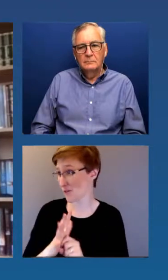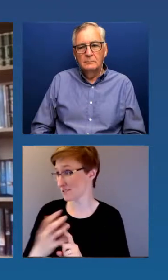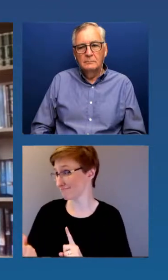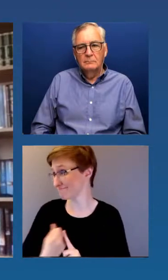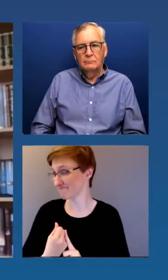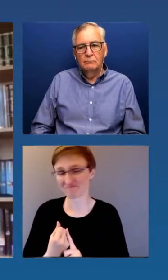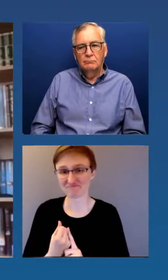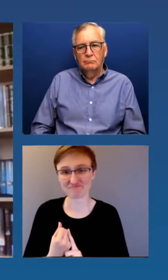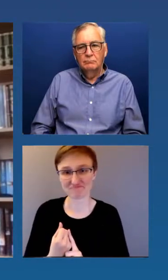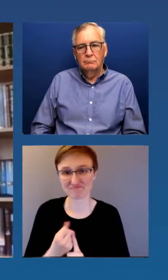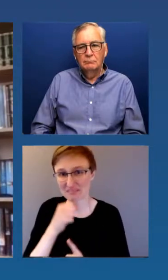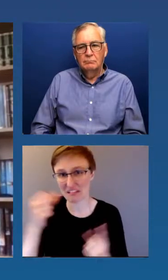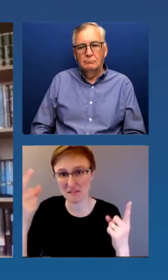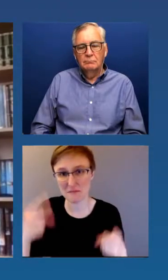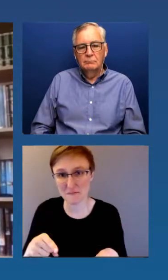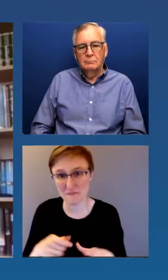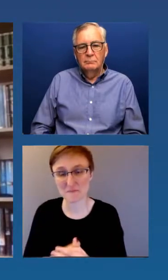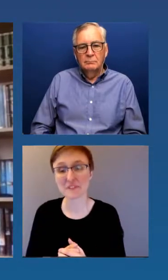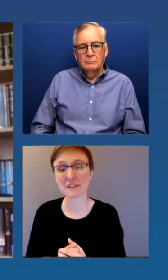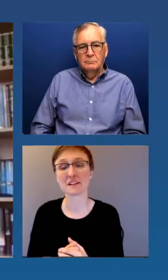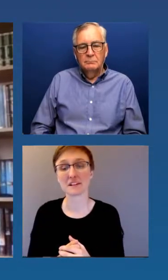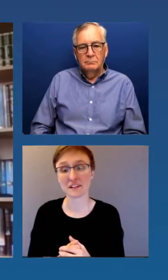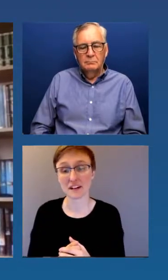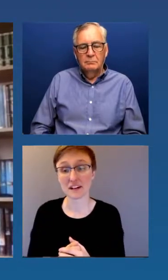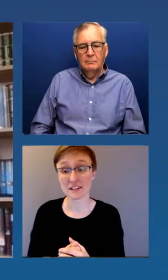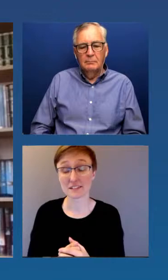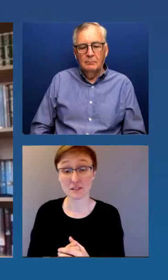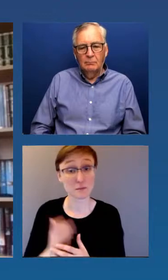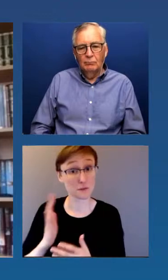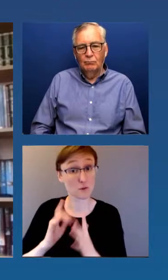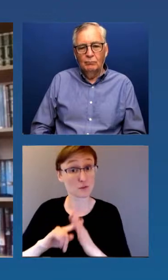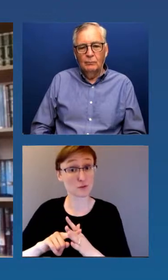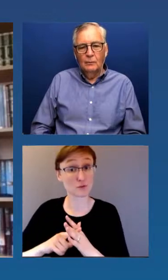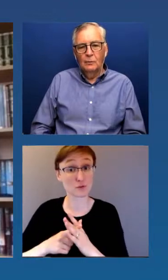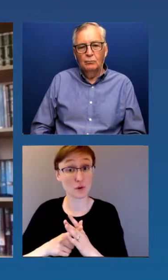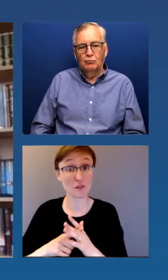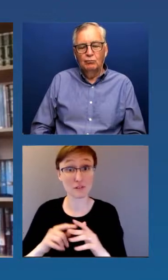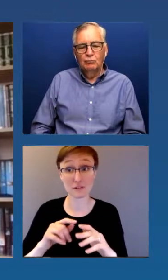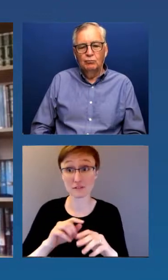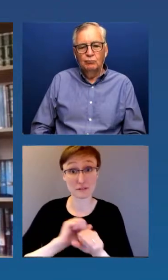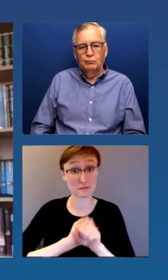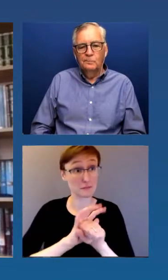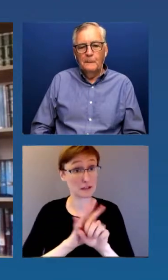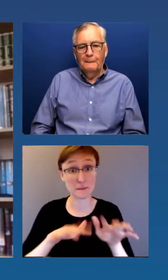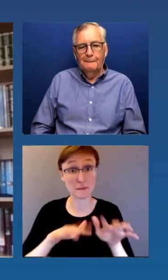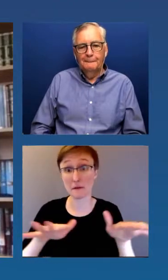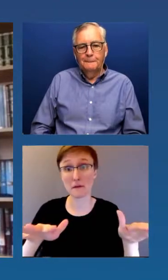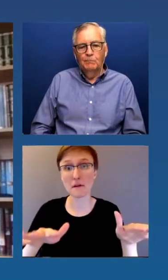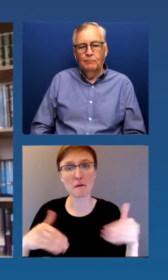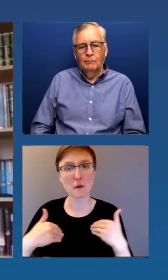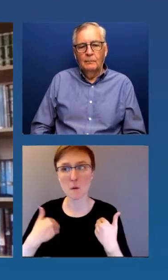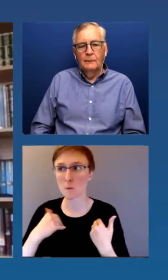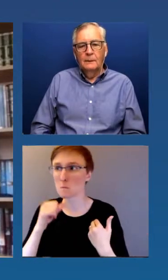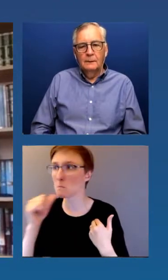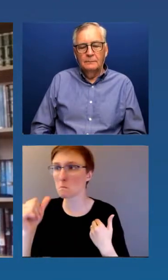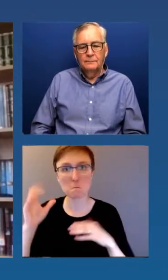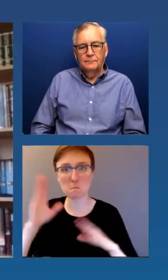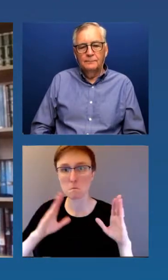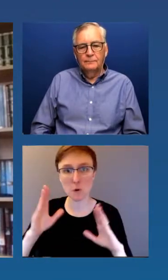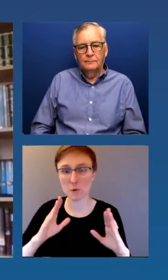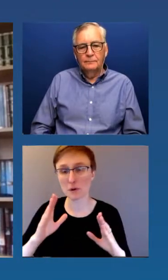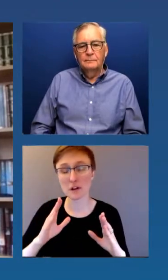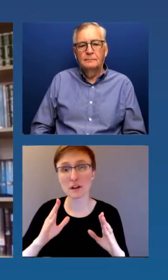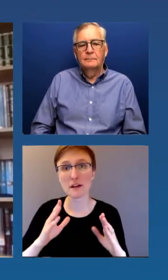health promotion at the onset of the pandemic. So we're also looking at comms strategies as well to make sure youth see